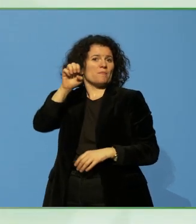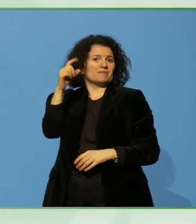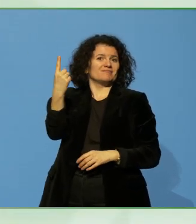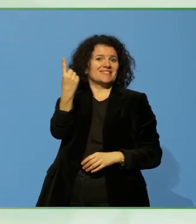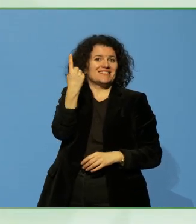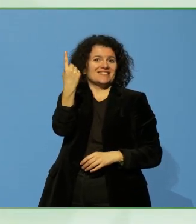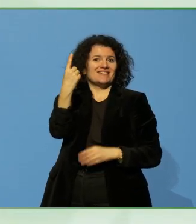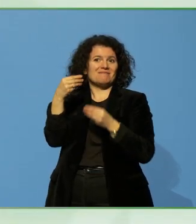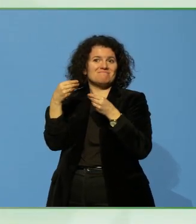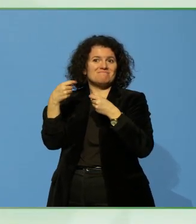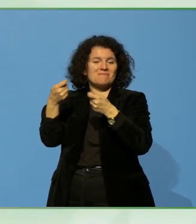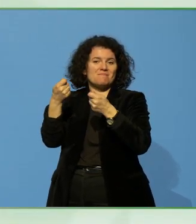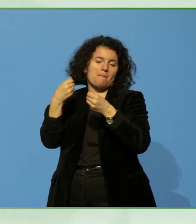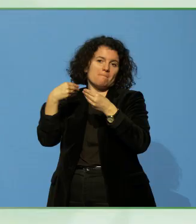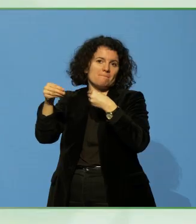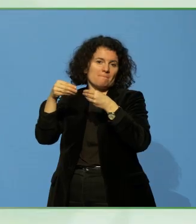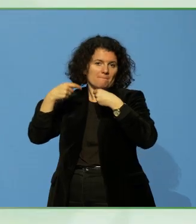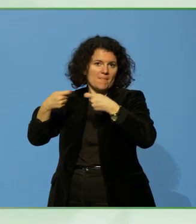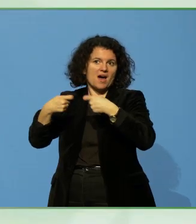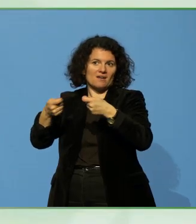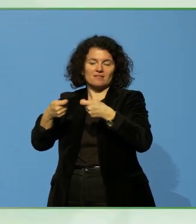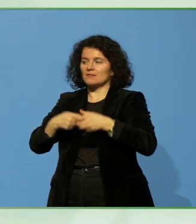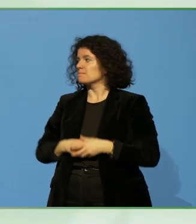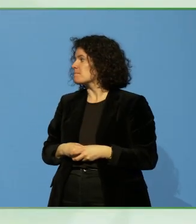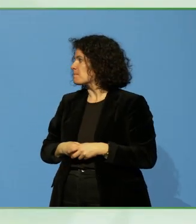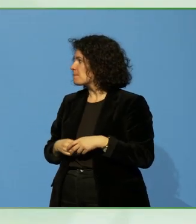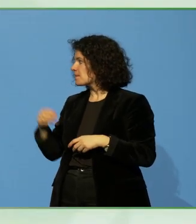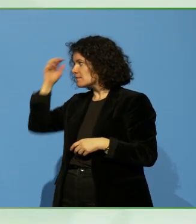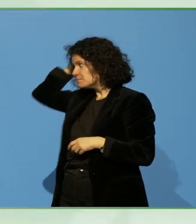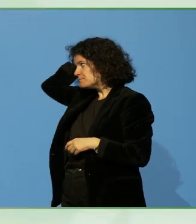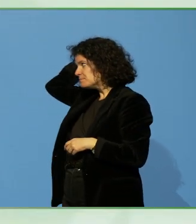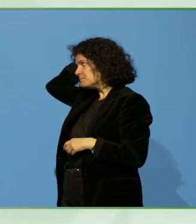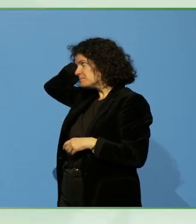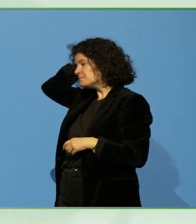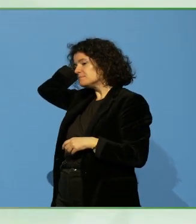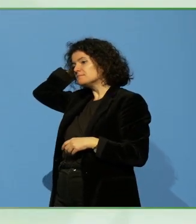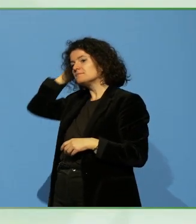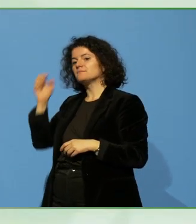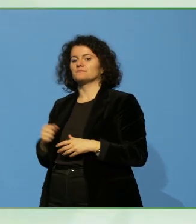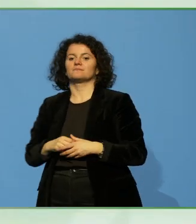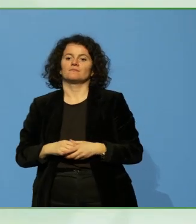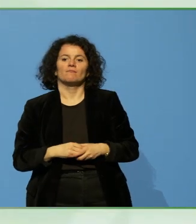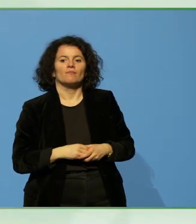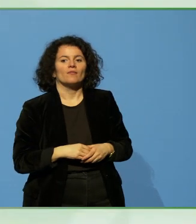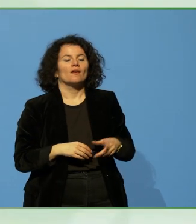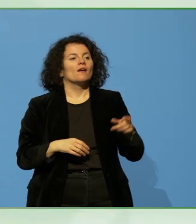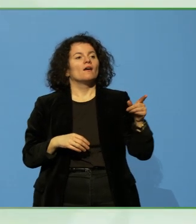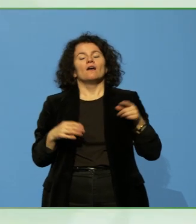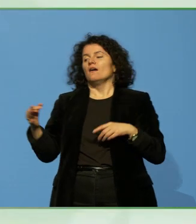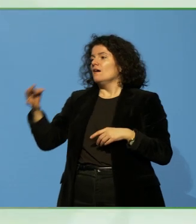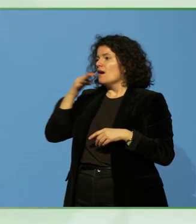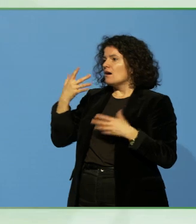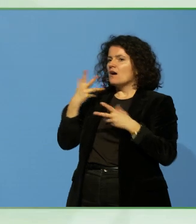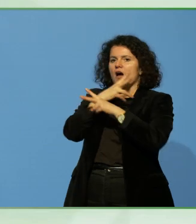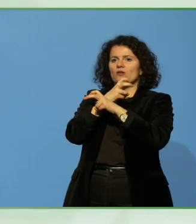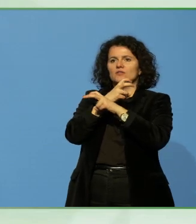maybe one thing to your question, which was, I think, also deep diving on what is the Austrian central bank doing and what is